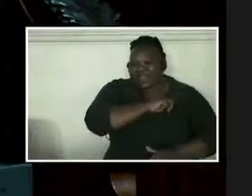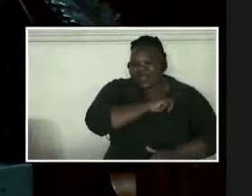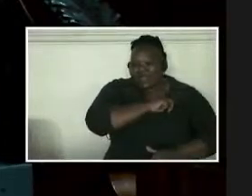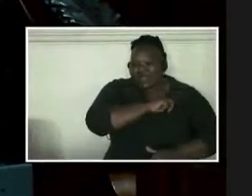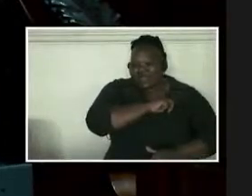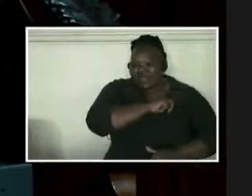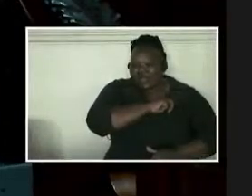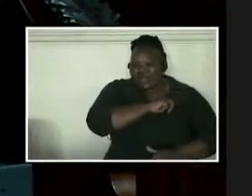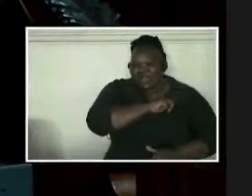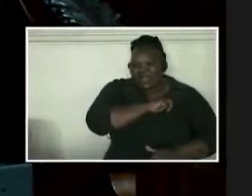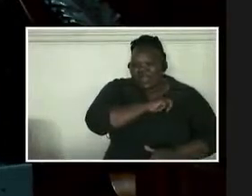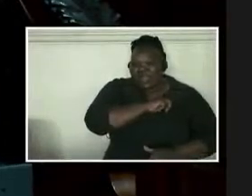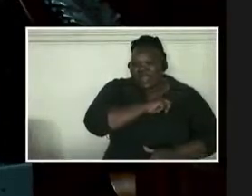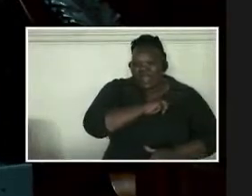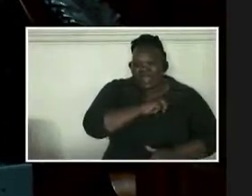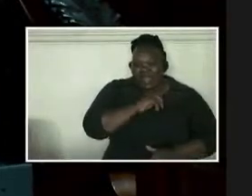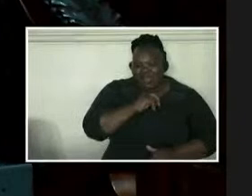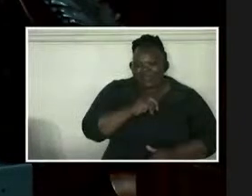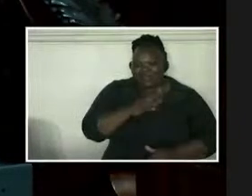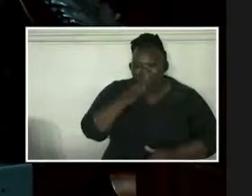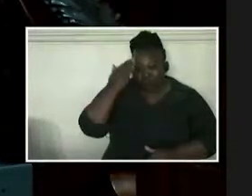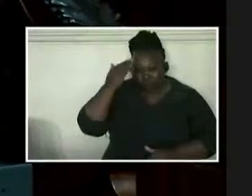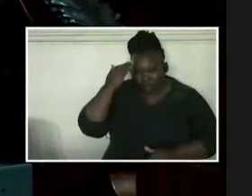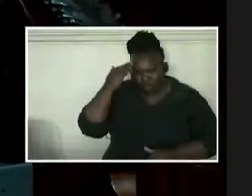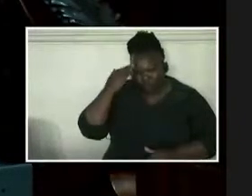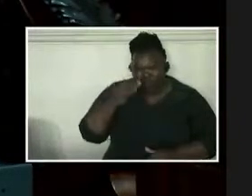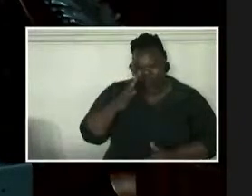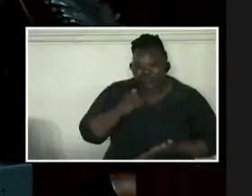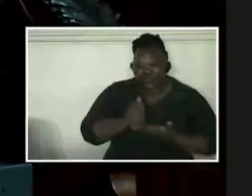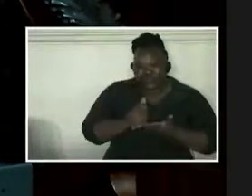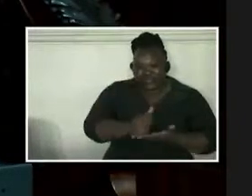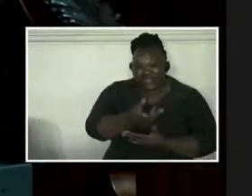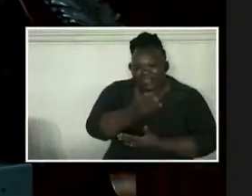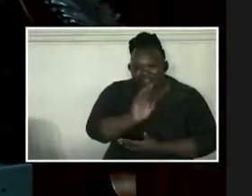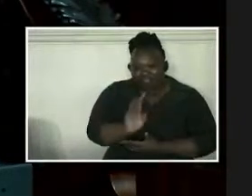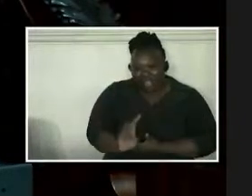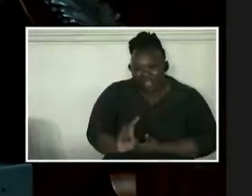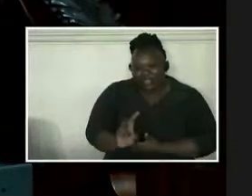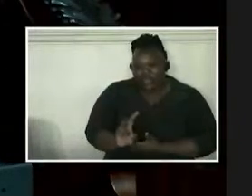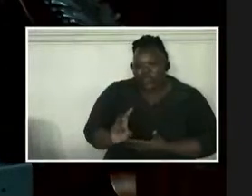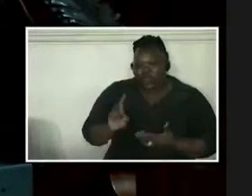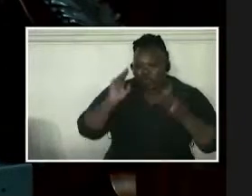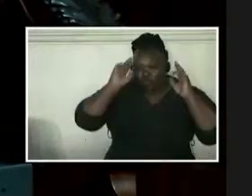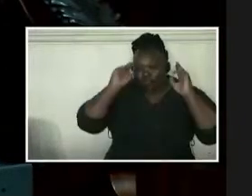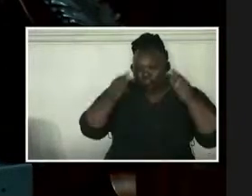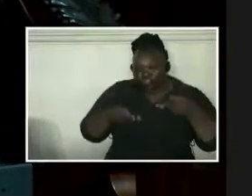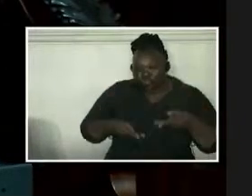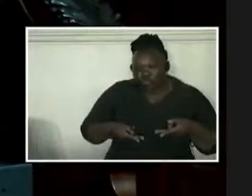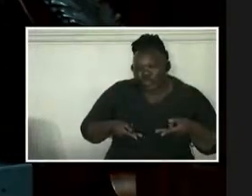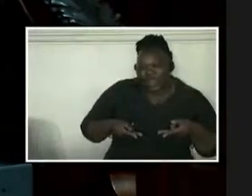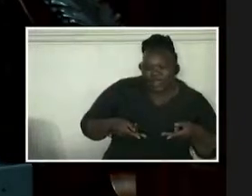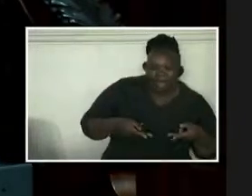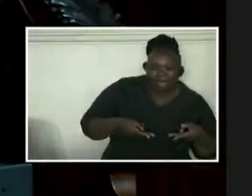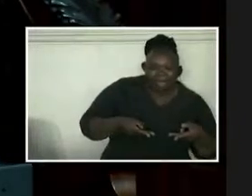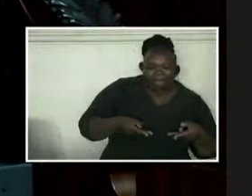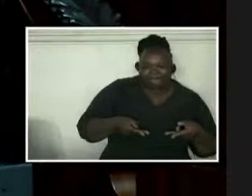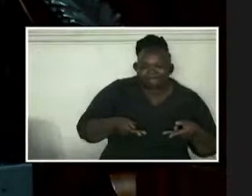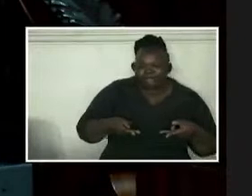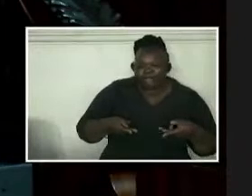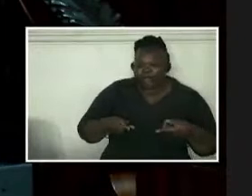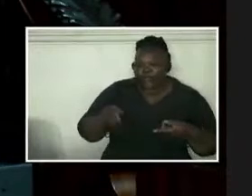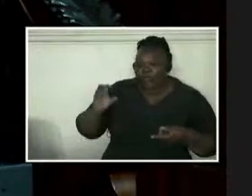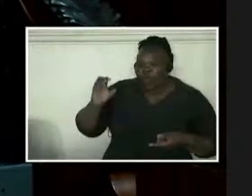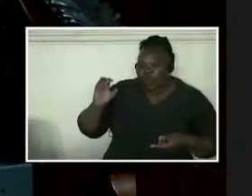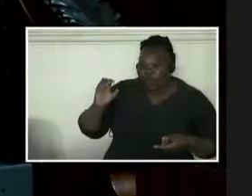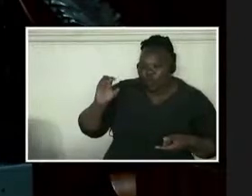that what how that support is going to be on maternal mortality chapters in the late great o.r tambo once emphasized the